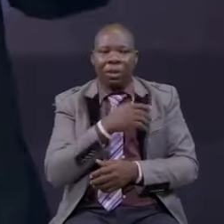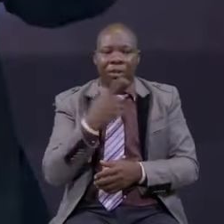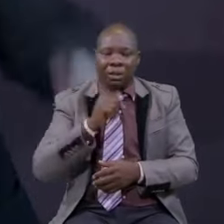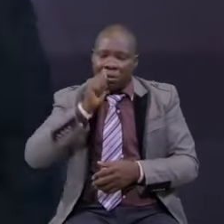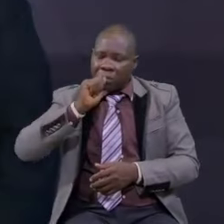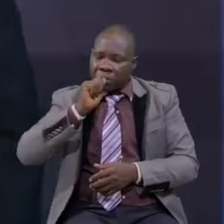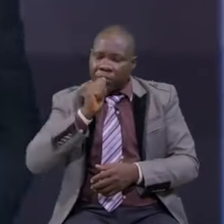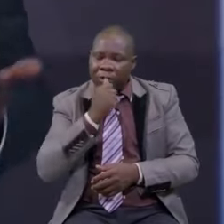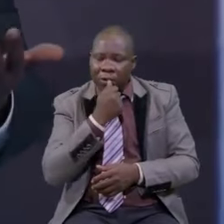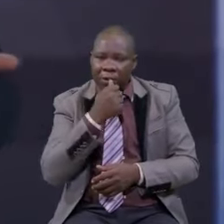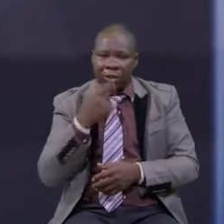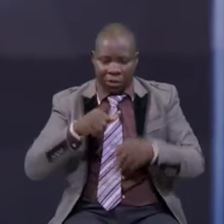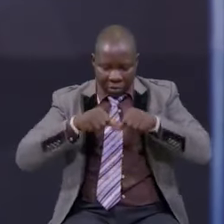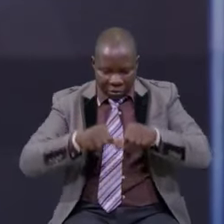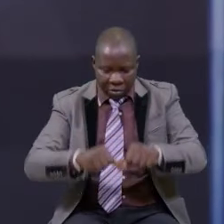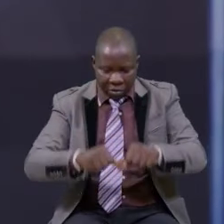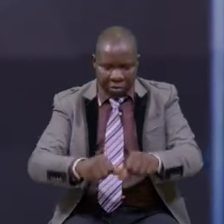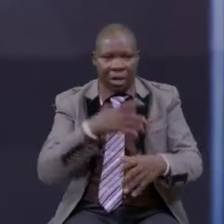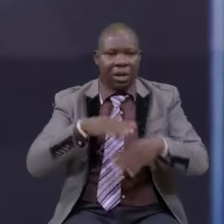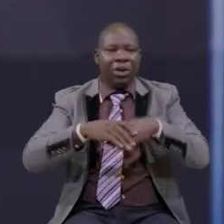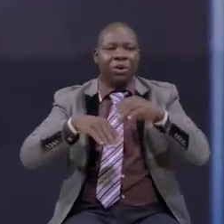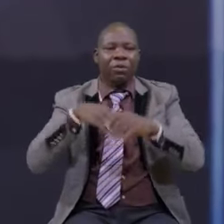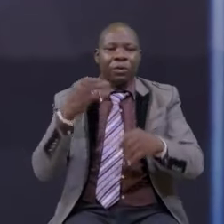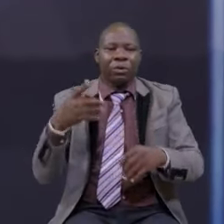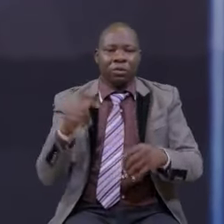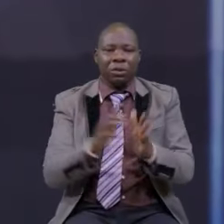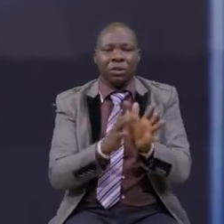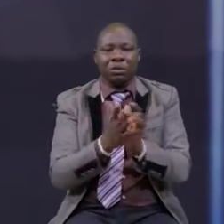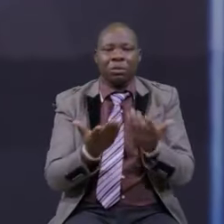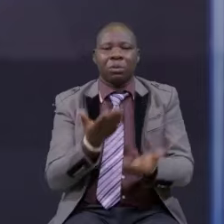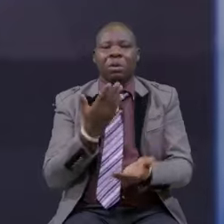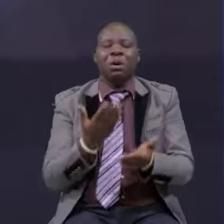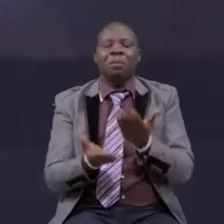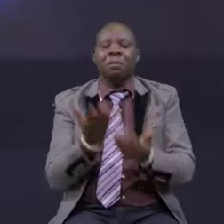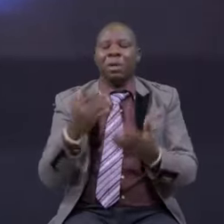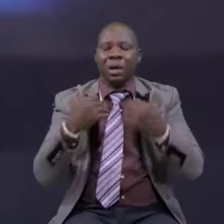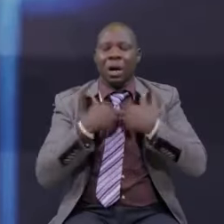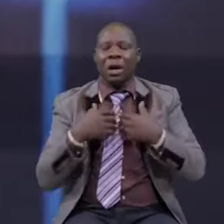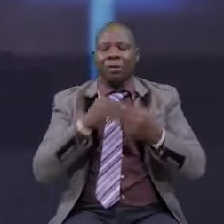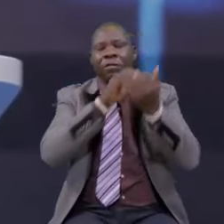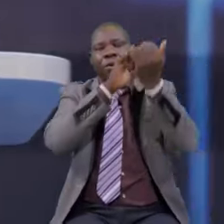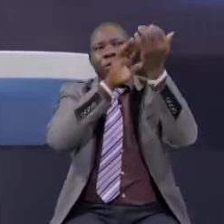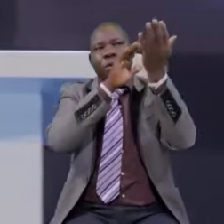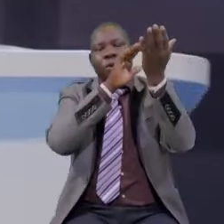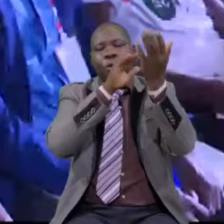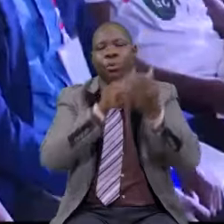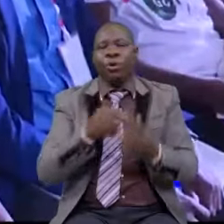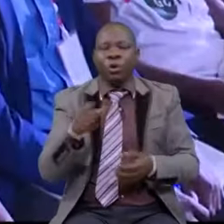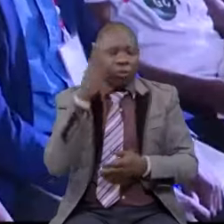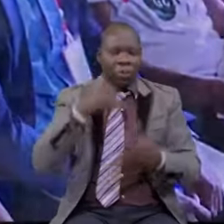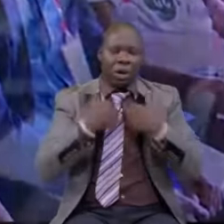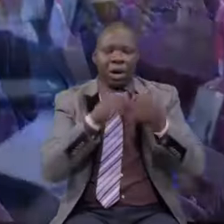the persistence, and the comfort of the scriptures might have hope. You'll have